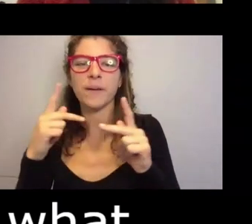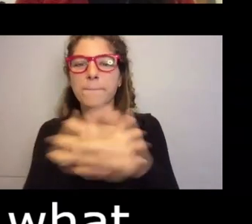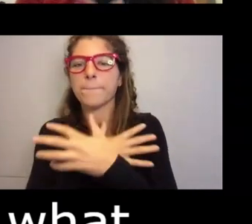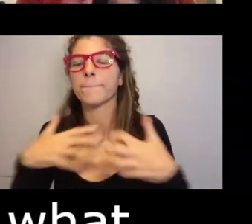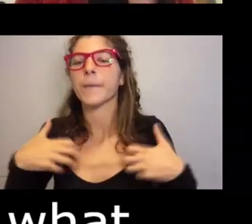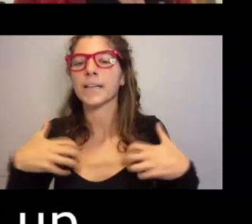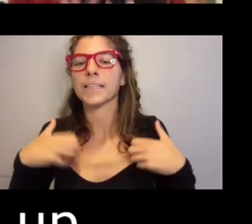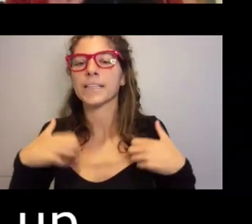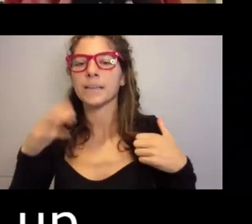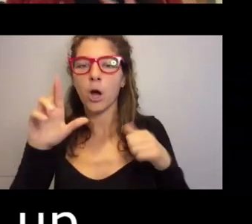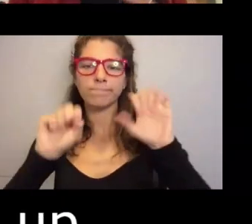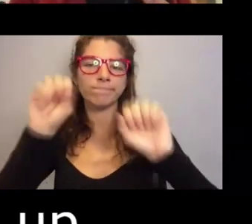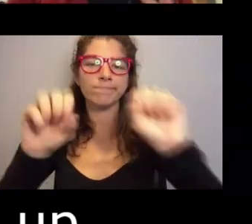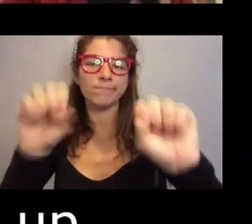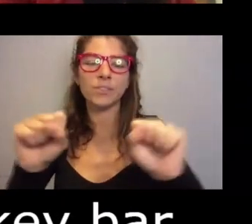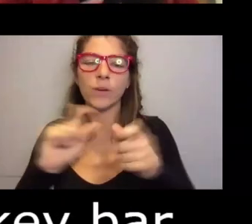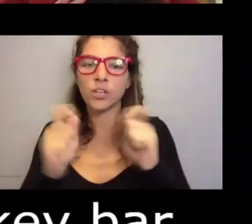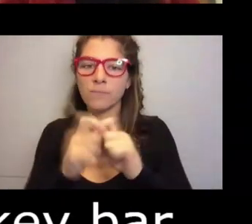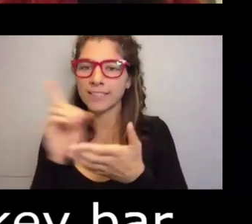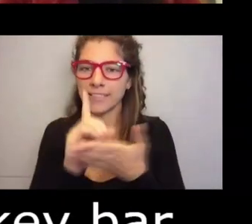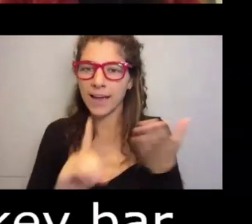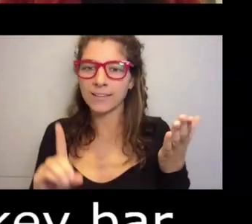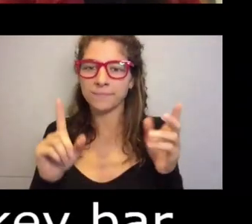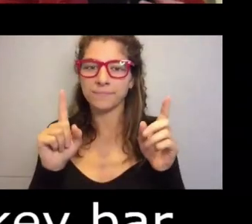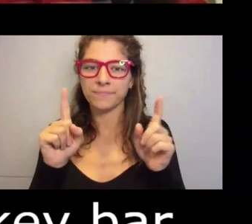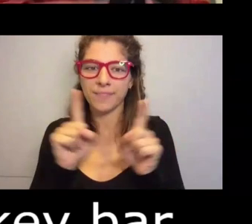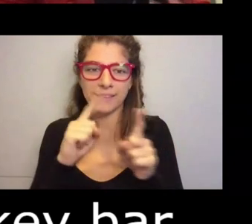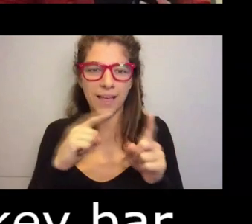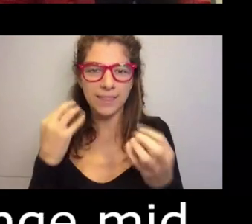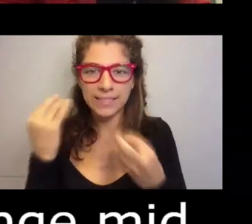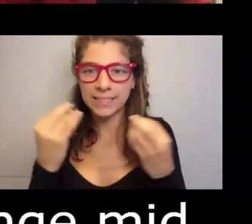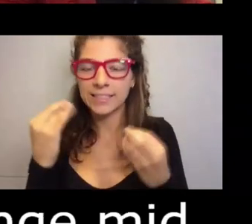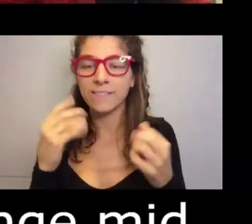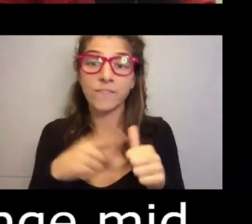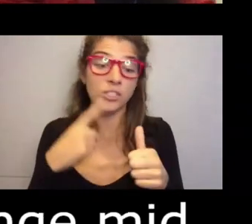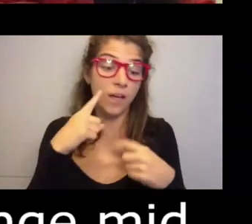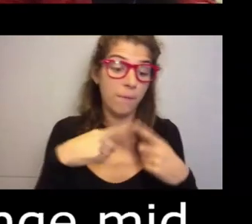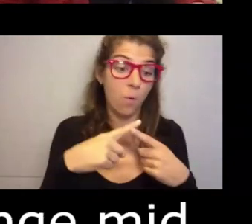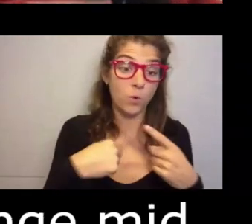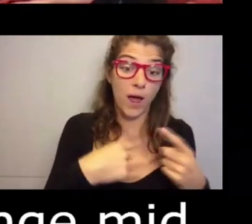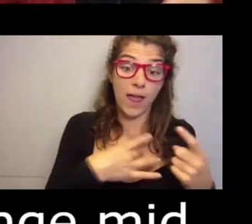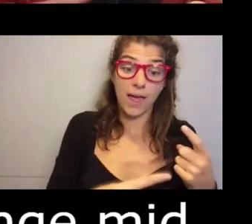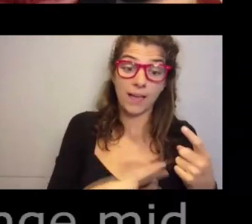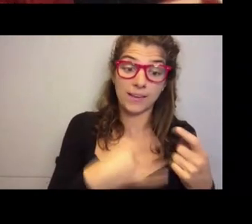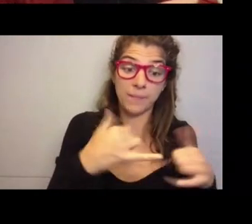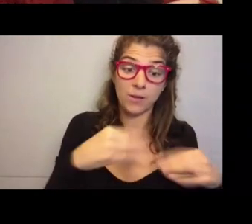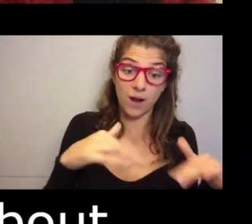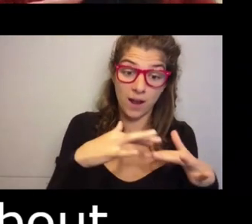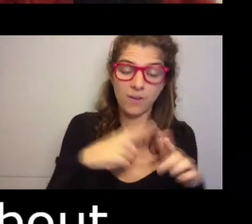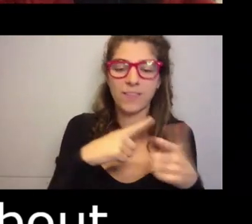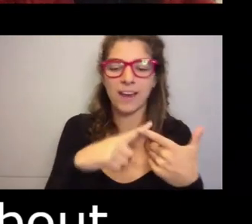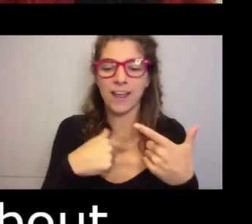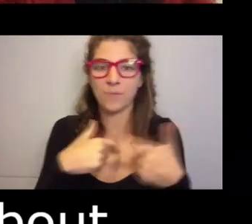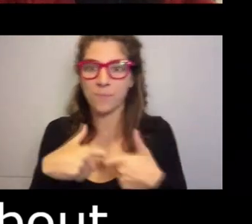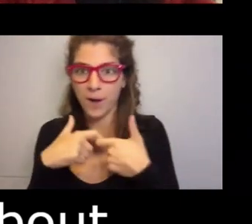instead. So I kind of changed my design as I kept thinking through. First, I thought about what do I really love at a playground? And then I had to